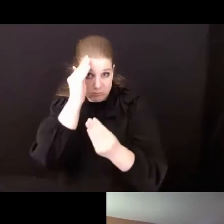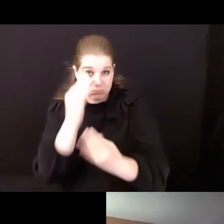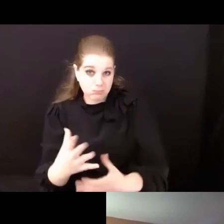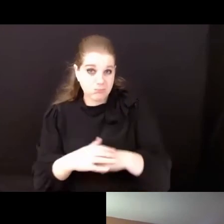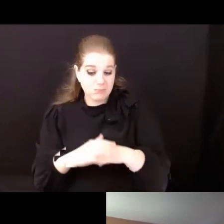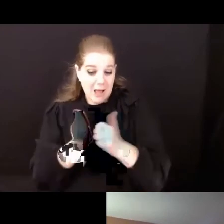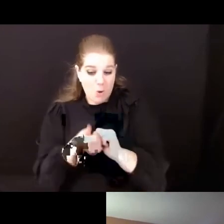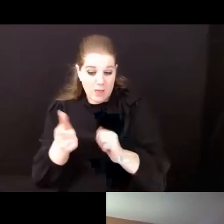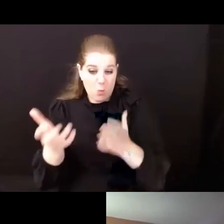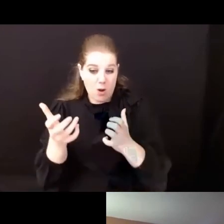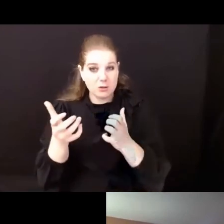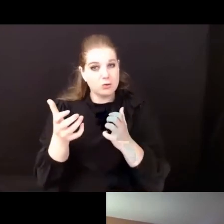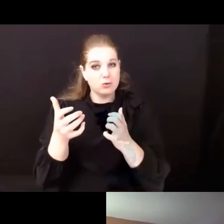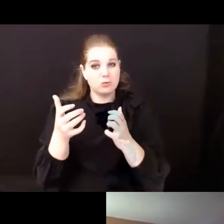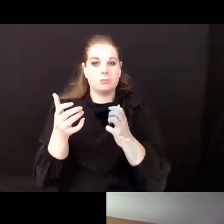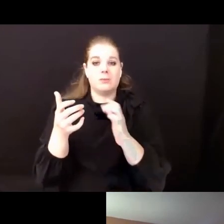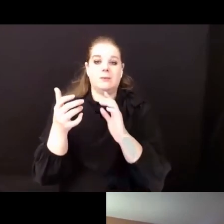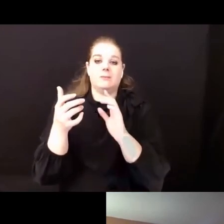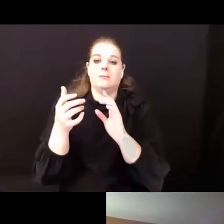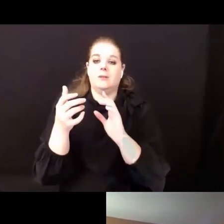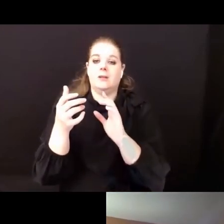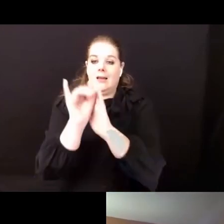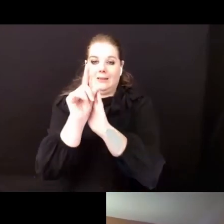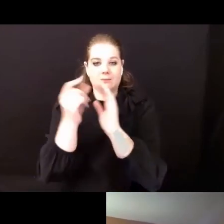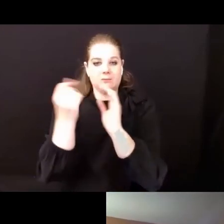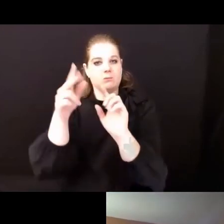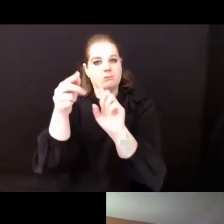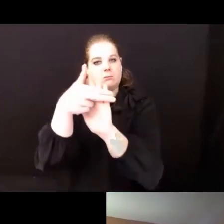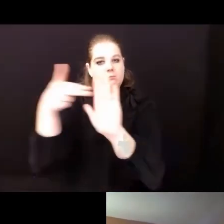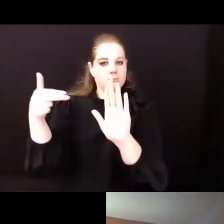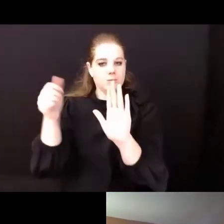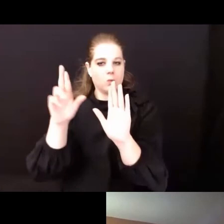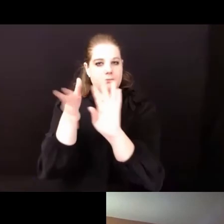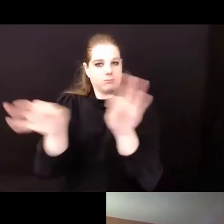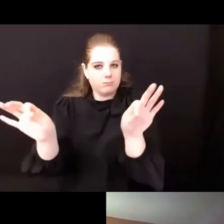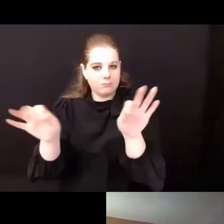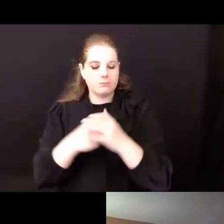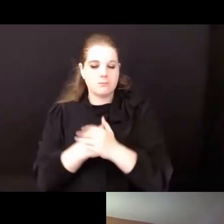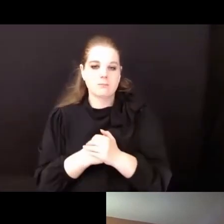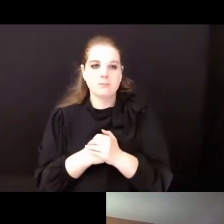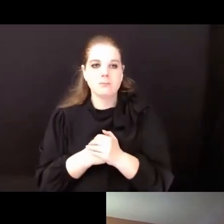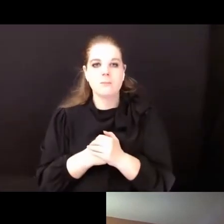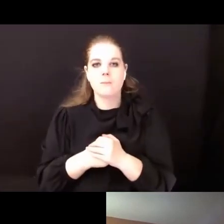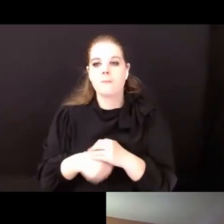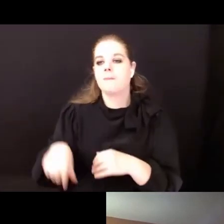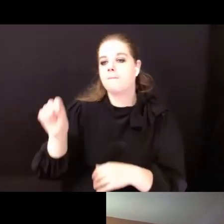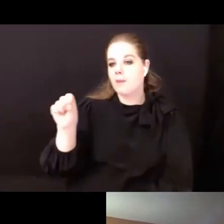they want to be addressed. Yeah. And there's a comment from Nick